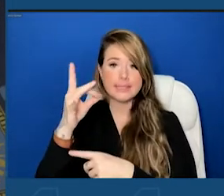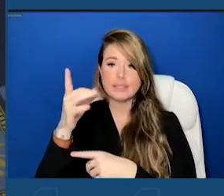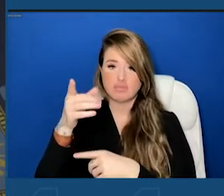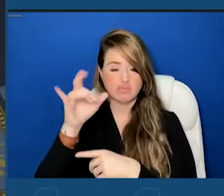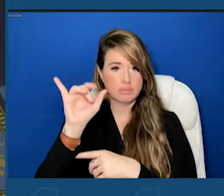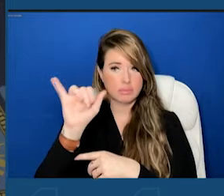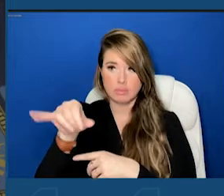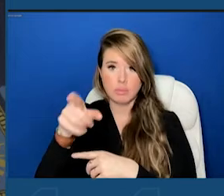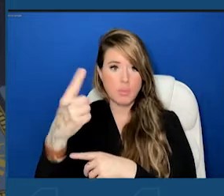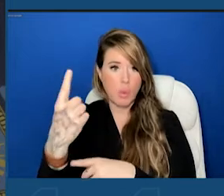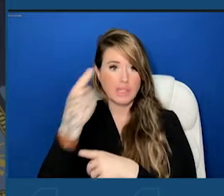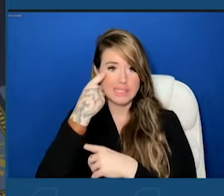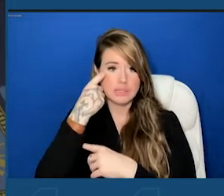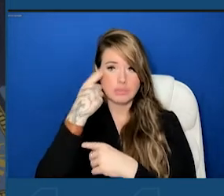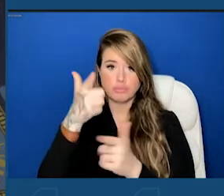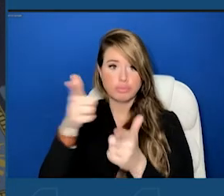a